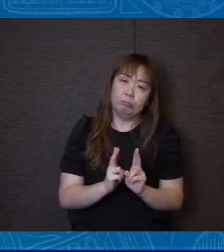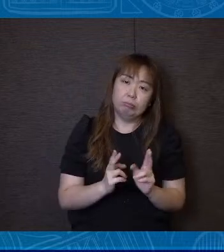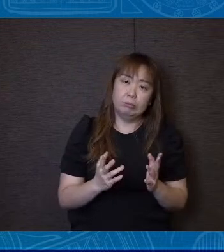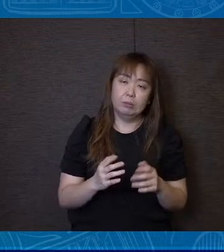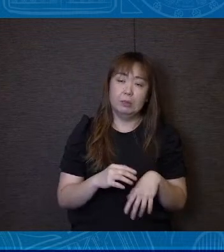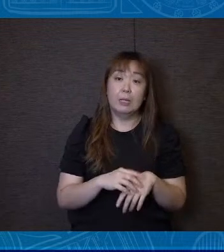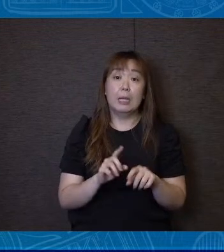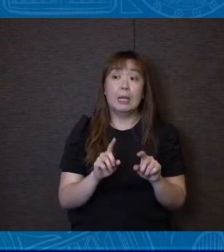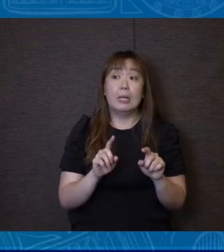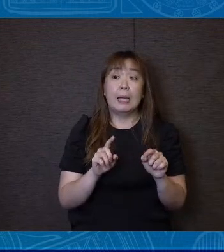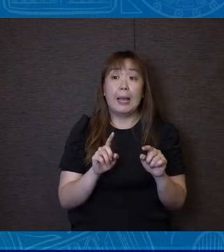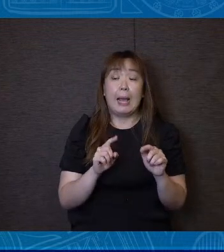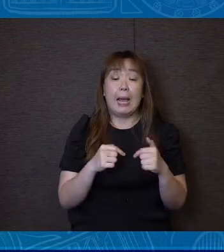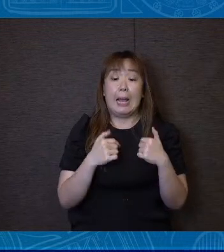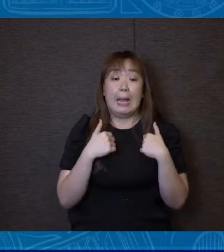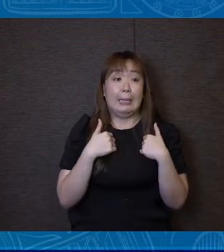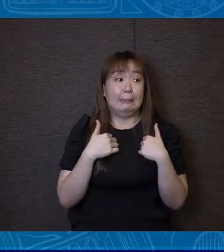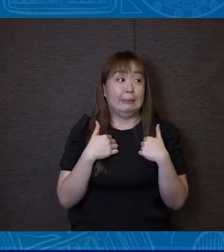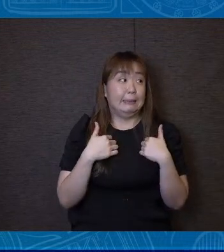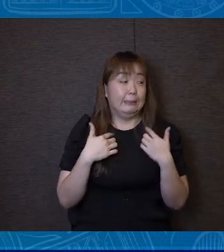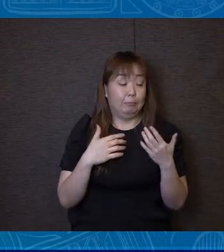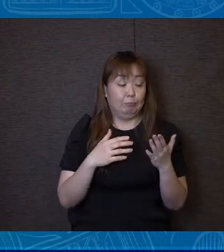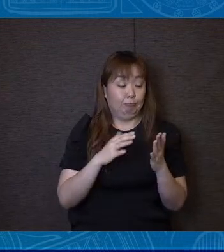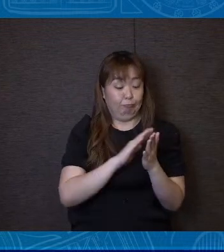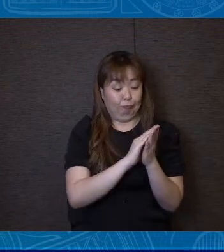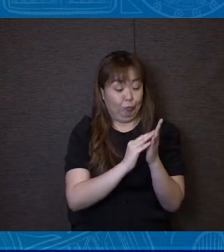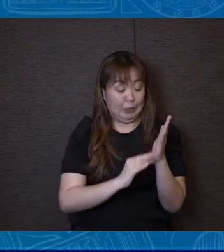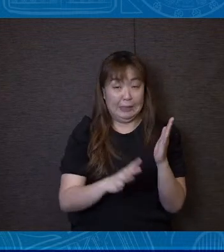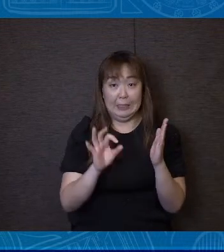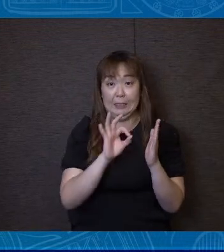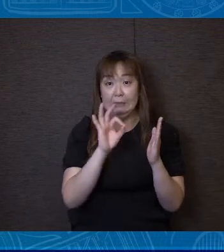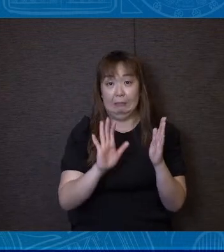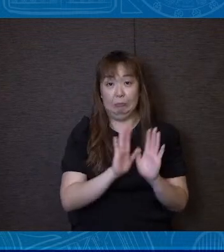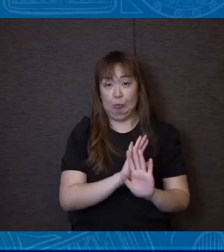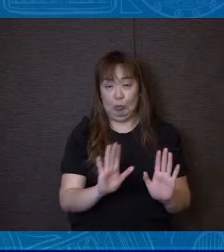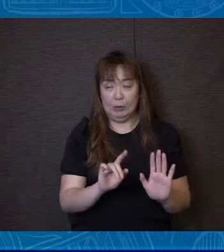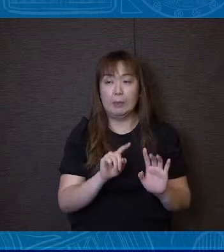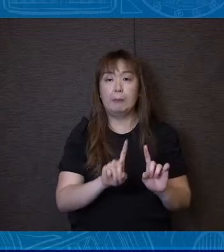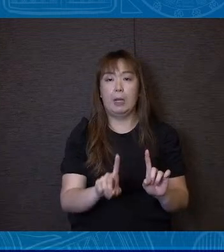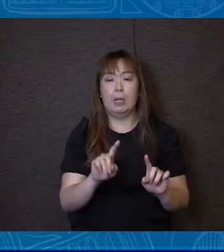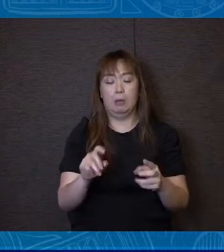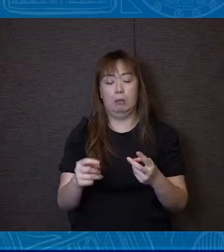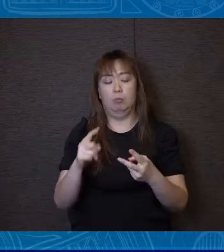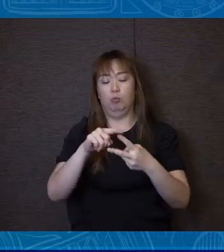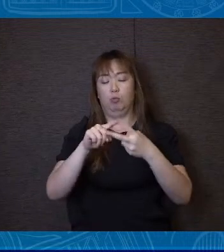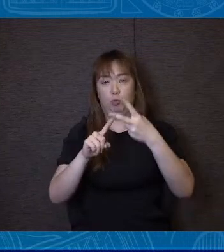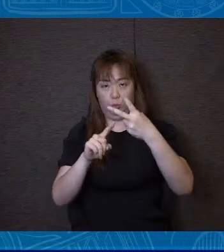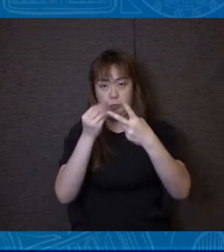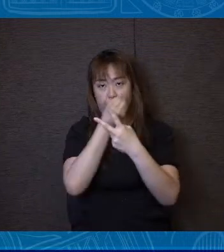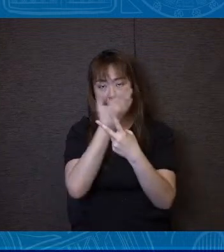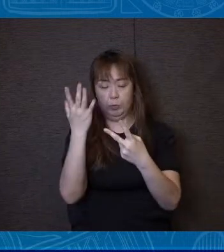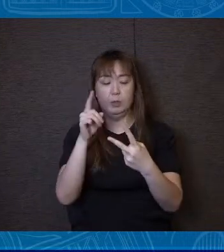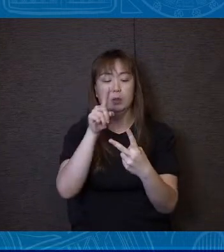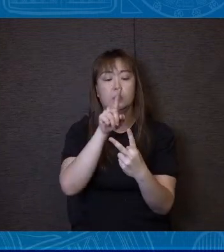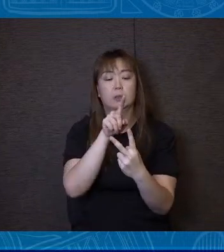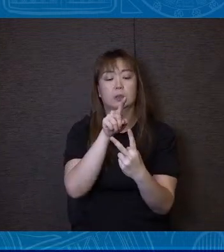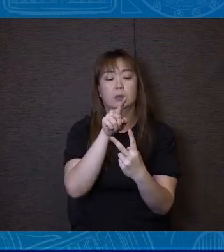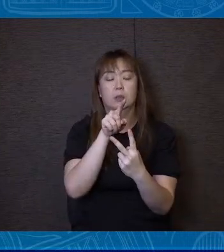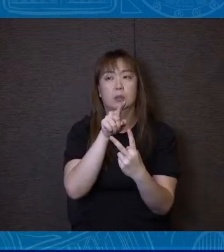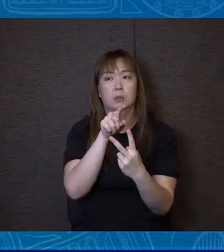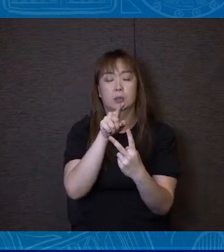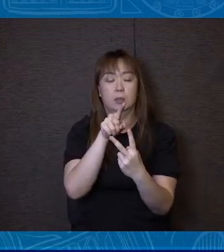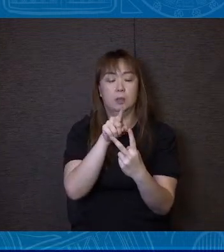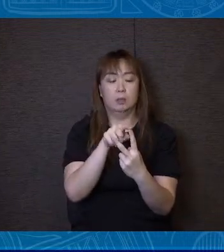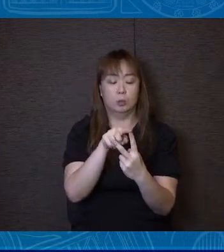I don't have complete notes, but I think I just want to highlight two things. First of all, our approach in terms of